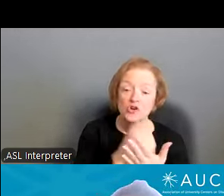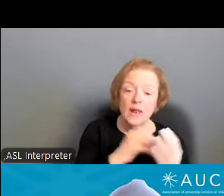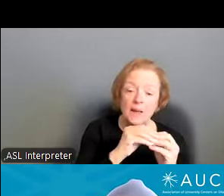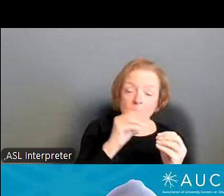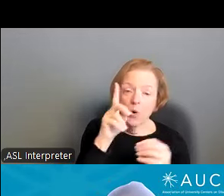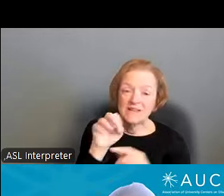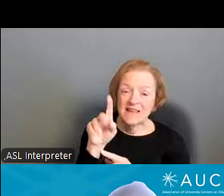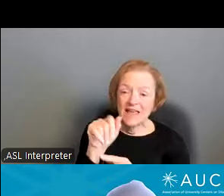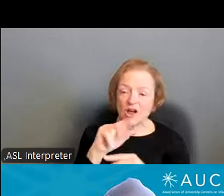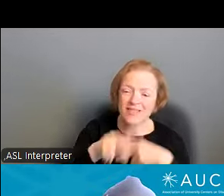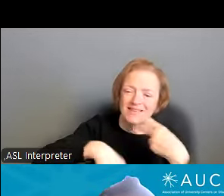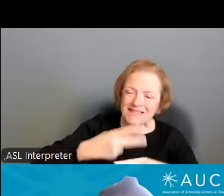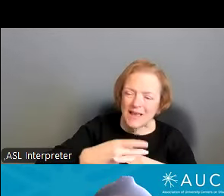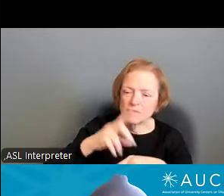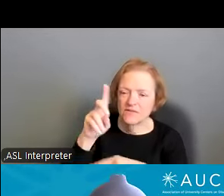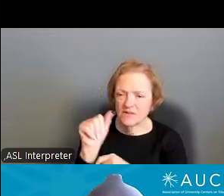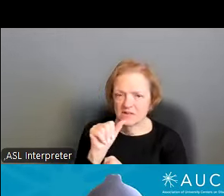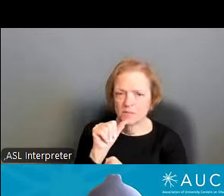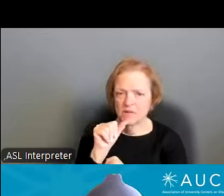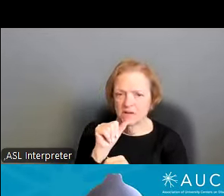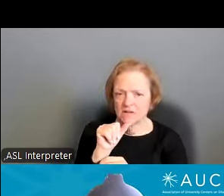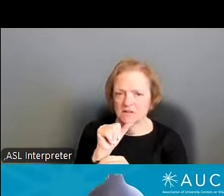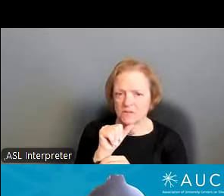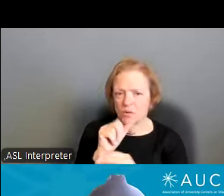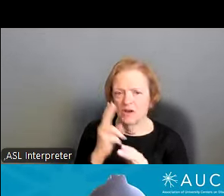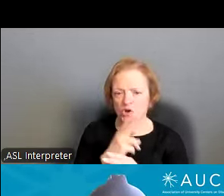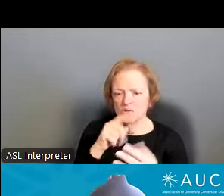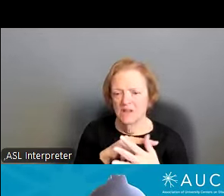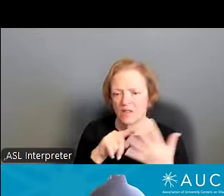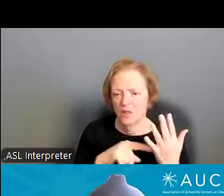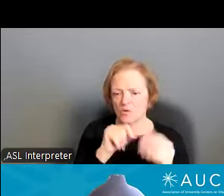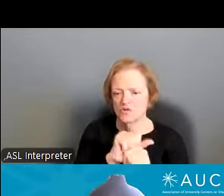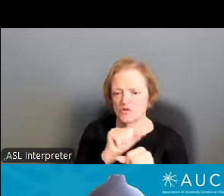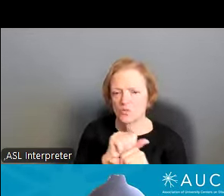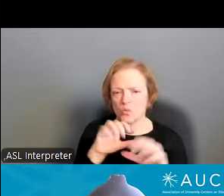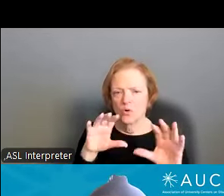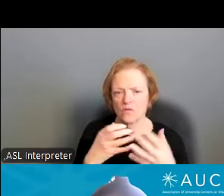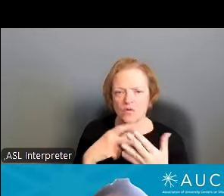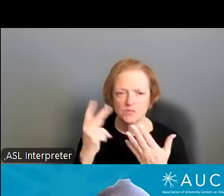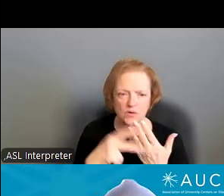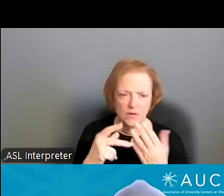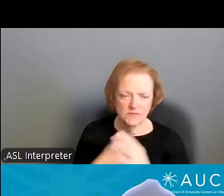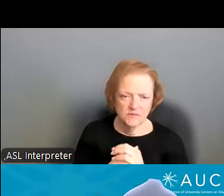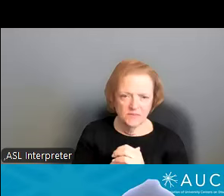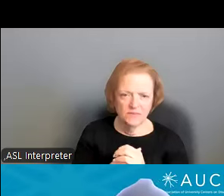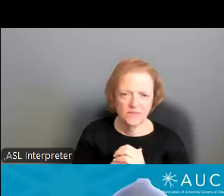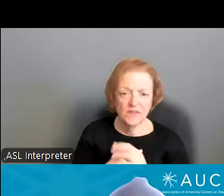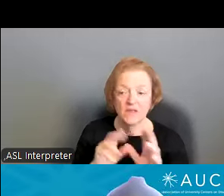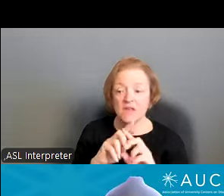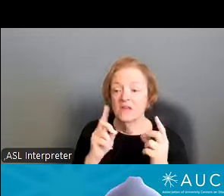people had who were using these workforce programs. The Department of Labor disagreed